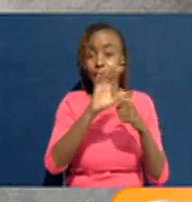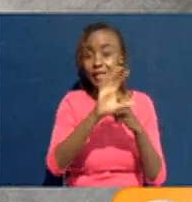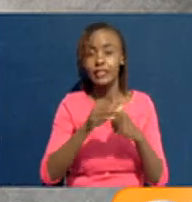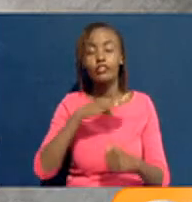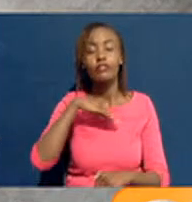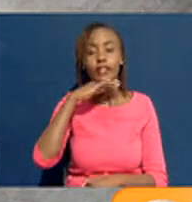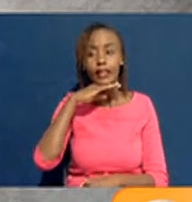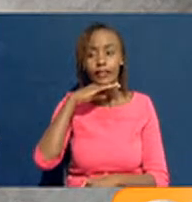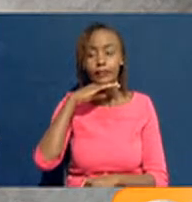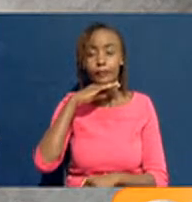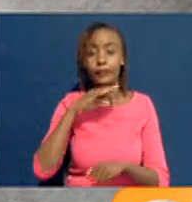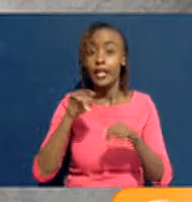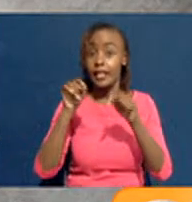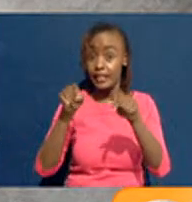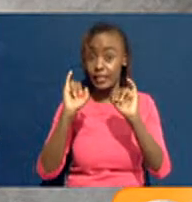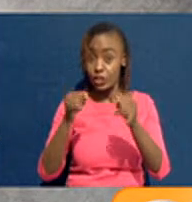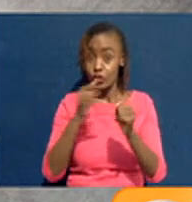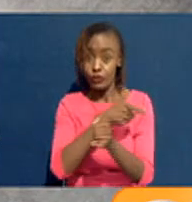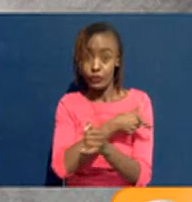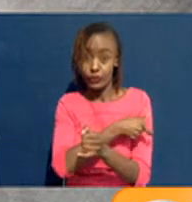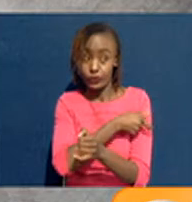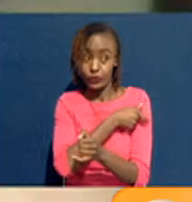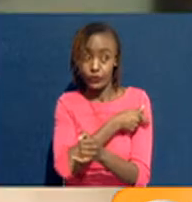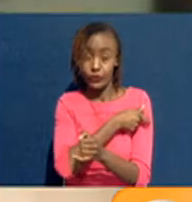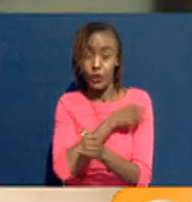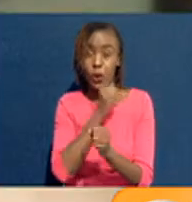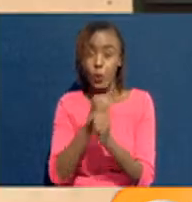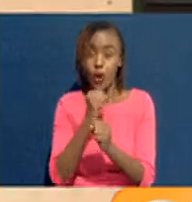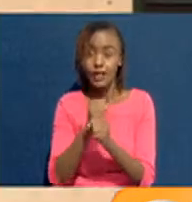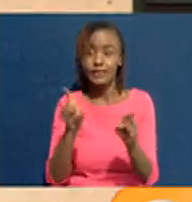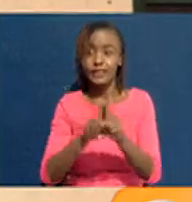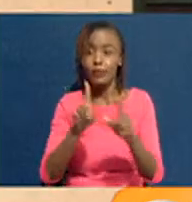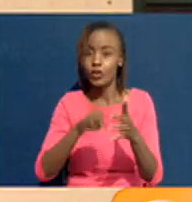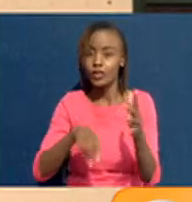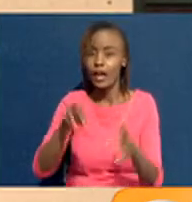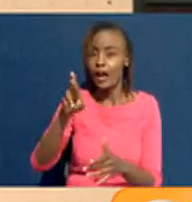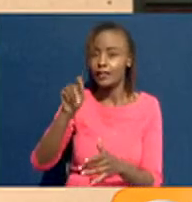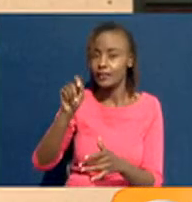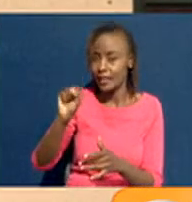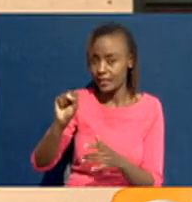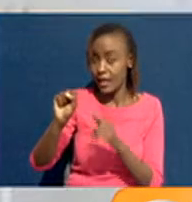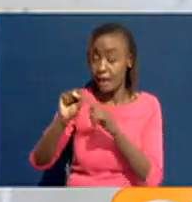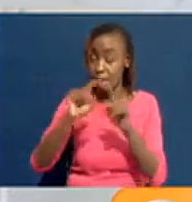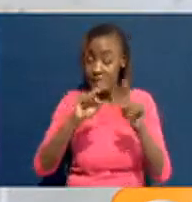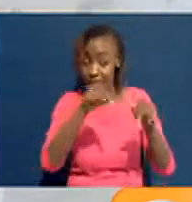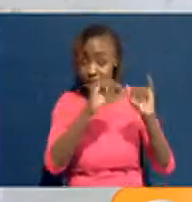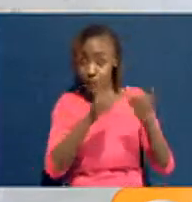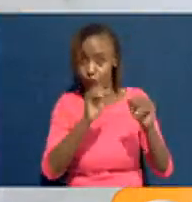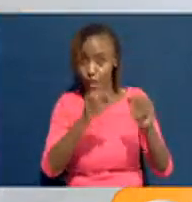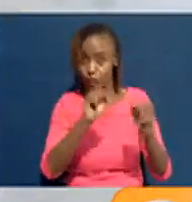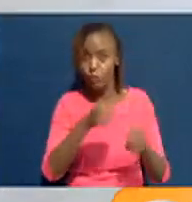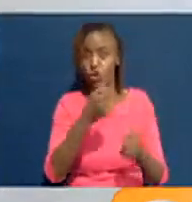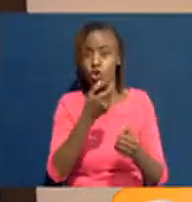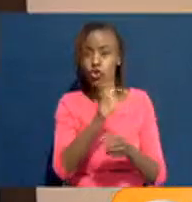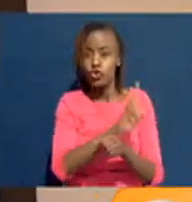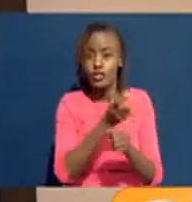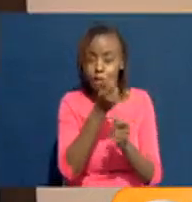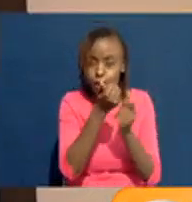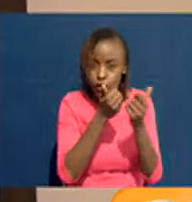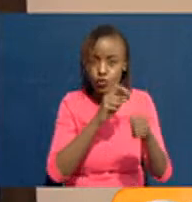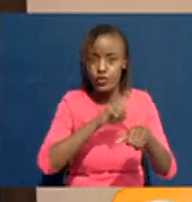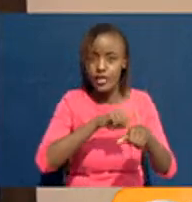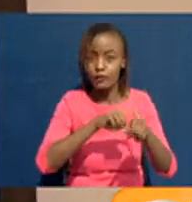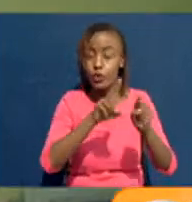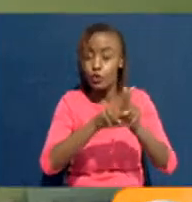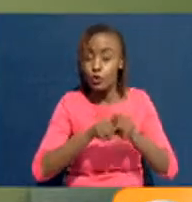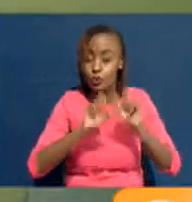recorded. The R21 vaccine works in the same manner as the RTS, but can be used at a much lower dosage and can be manufactured